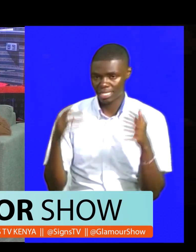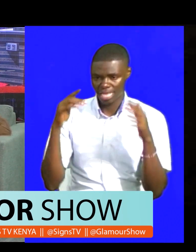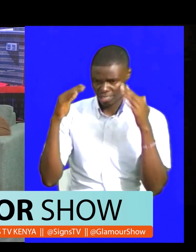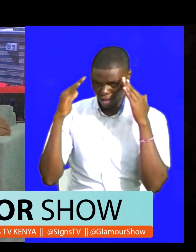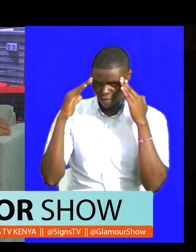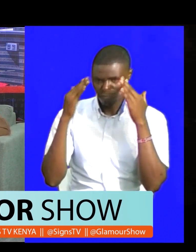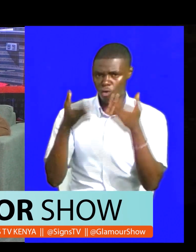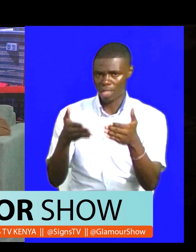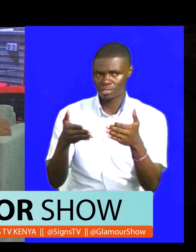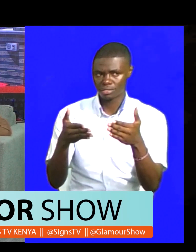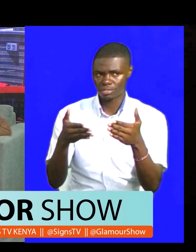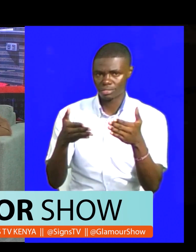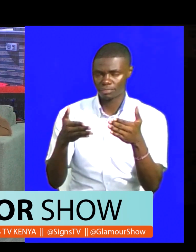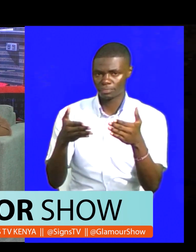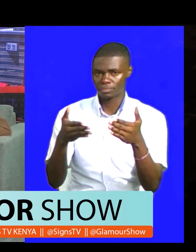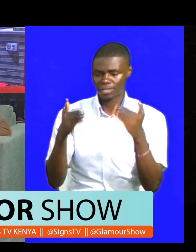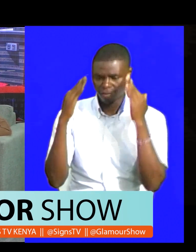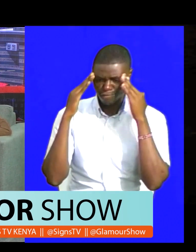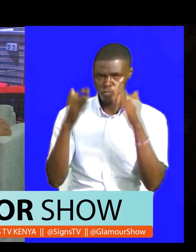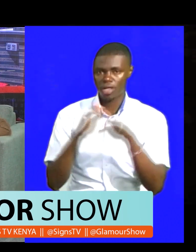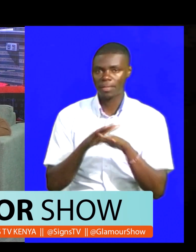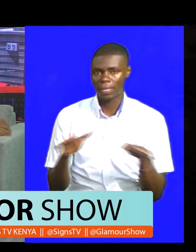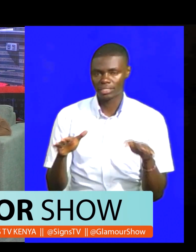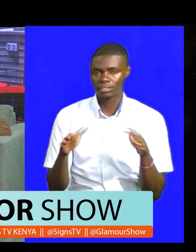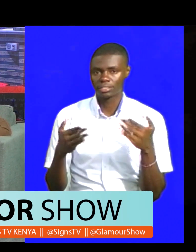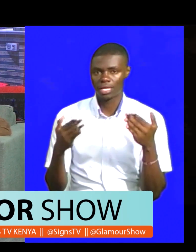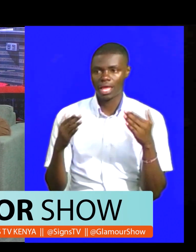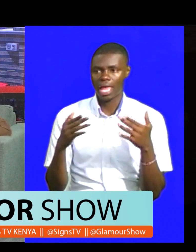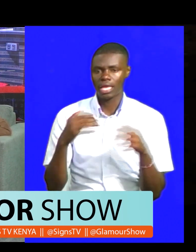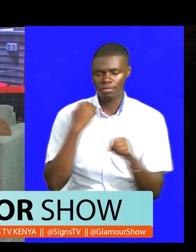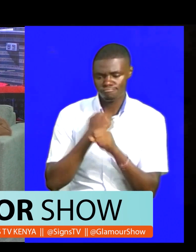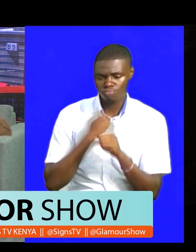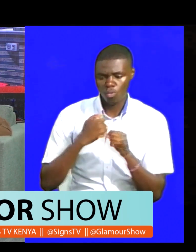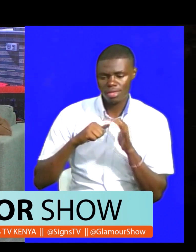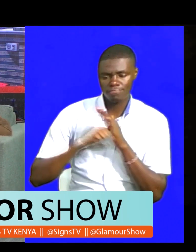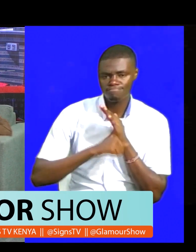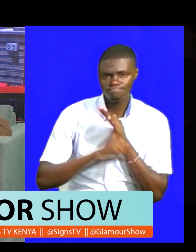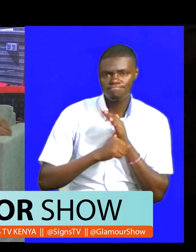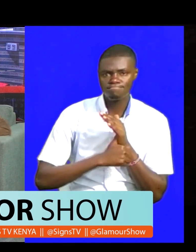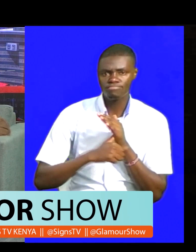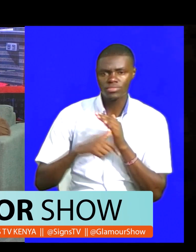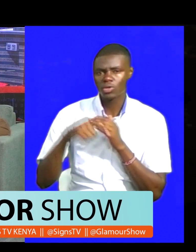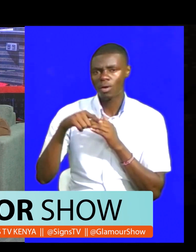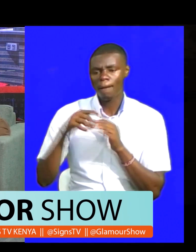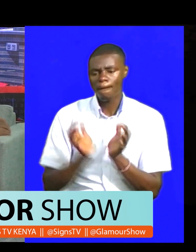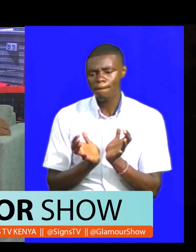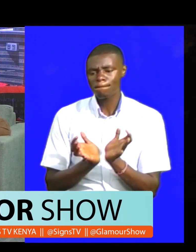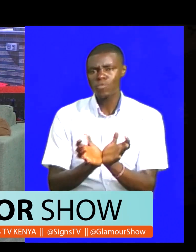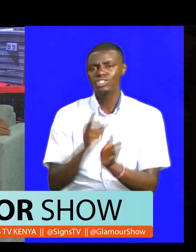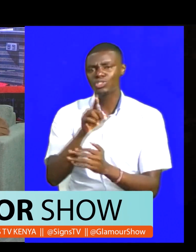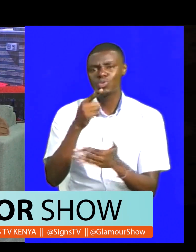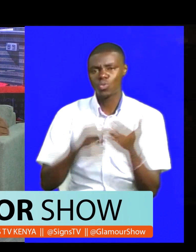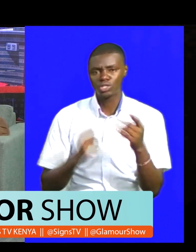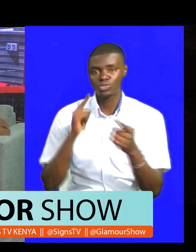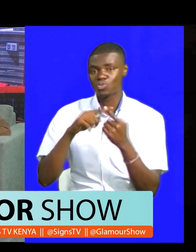determination, it's a matter of focus, and it's a matter of hard work. I mean, what is it that is pushing you towards